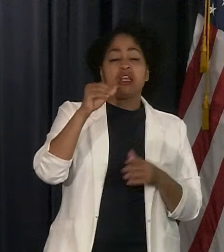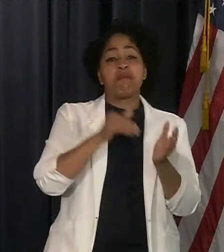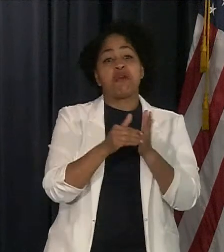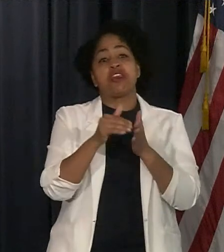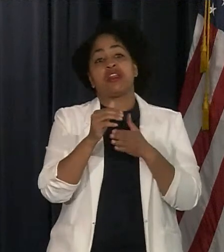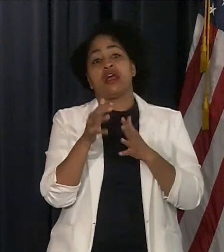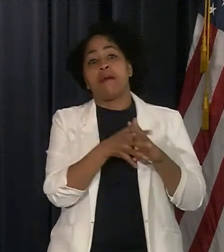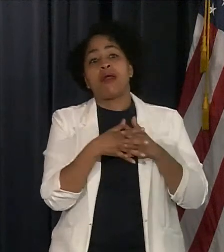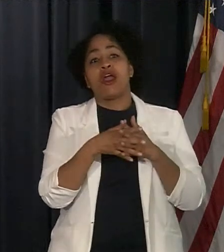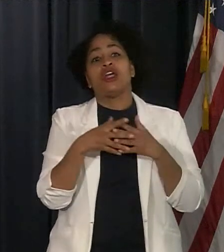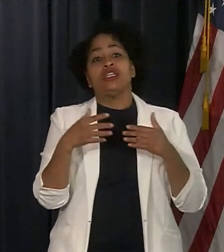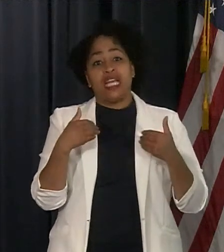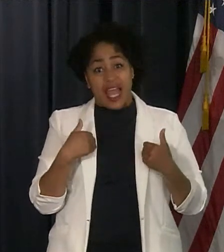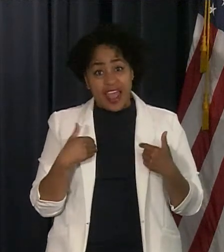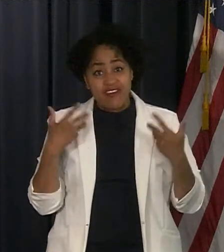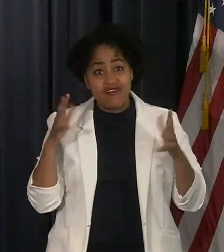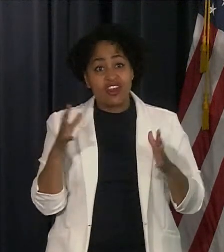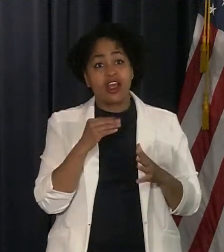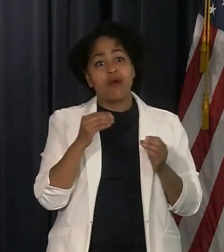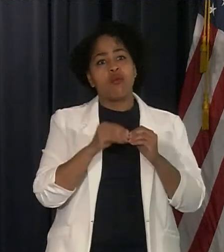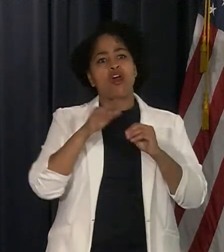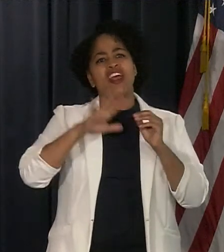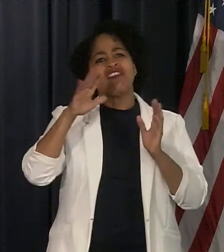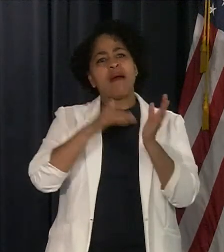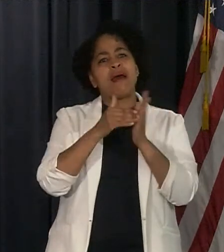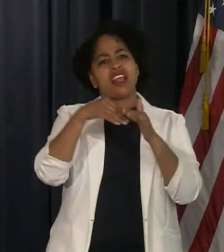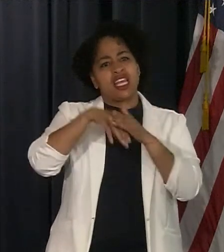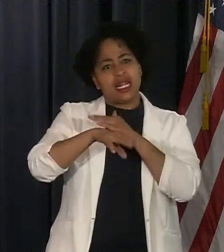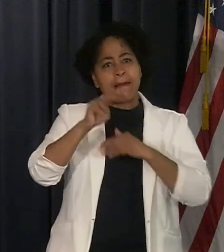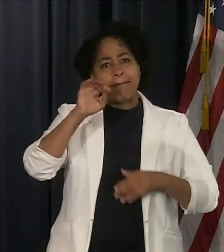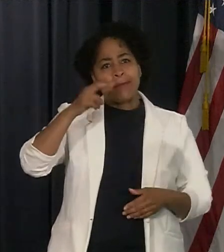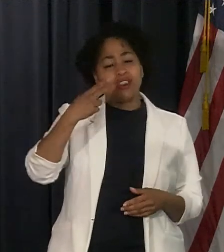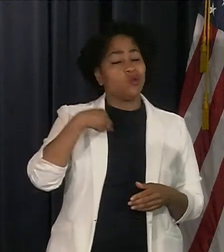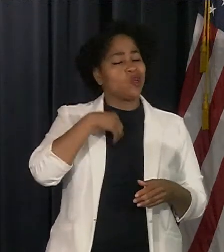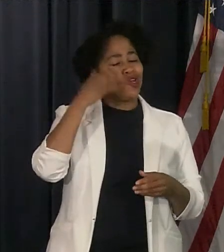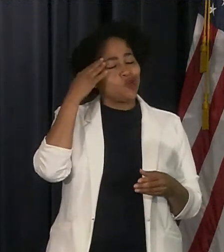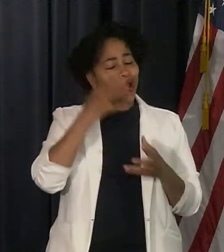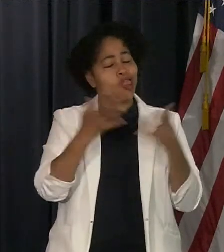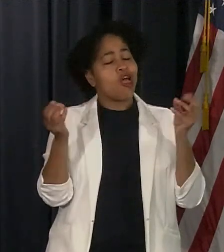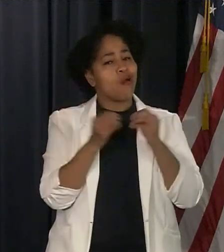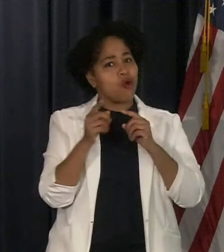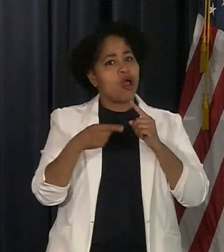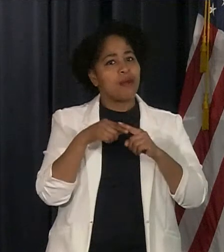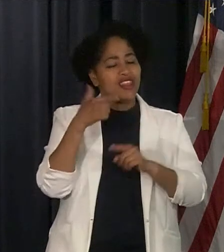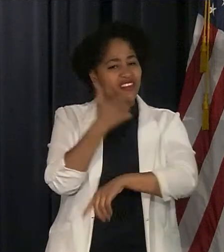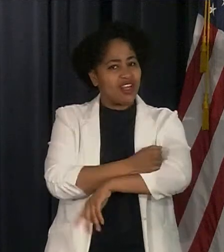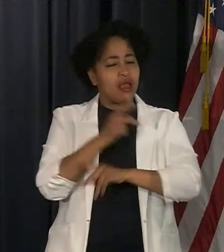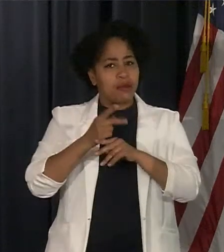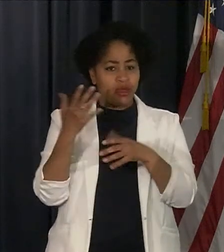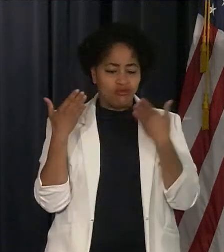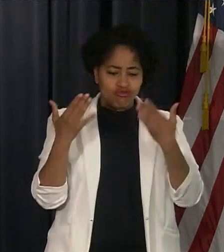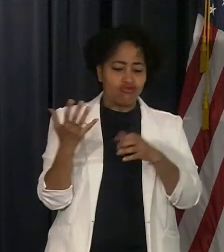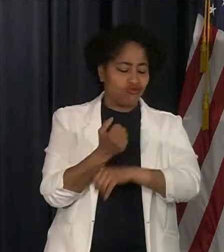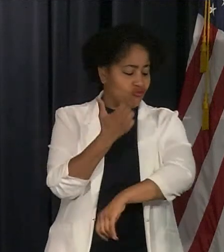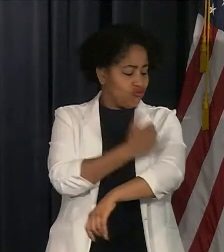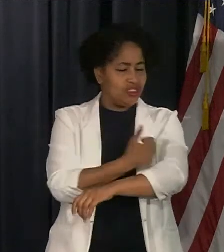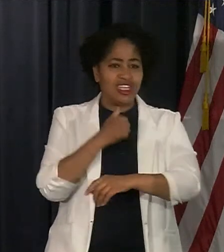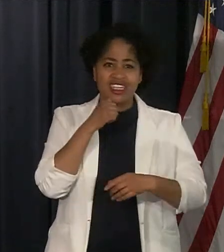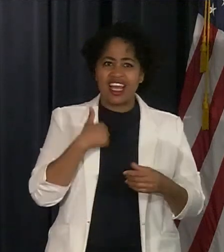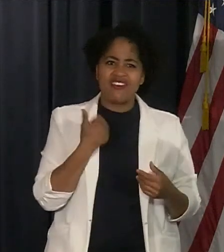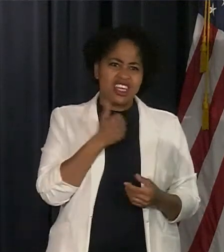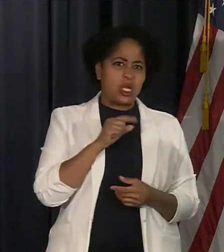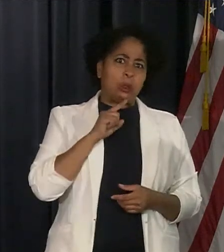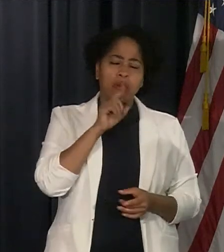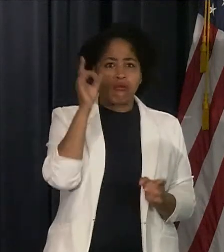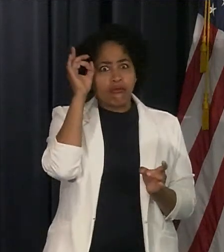5 million in the state of Michigan. We know a lot more about this vaccine. People are getting it. They're not having any significant